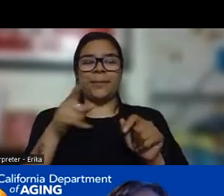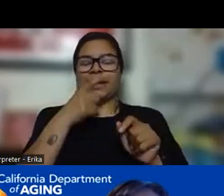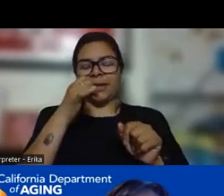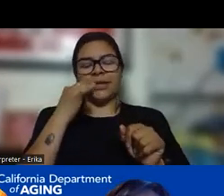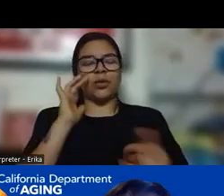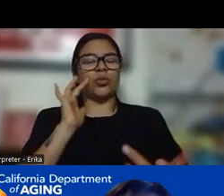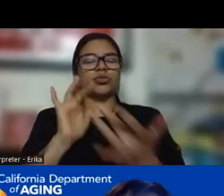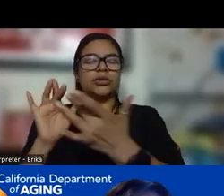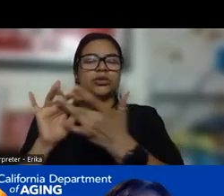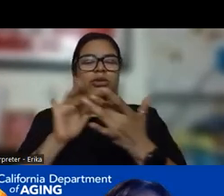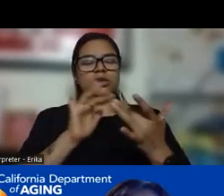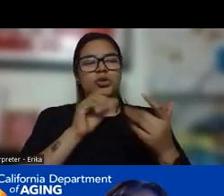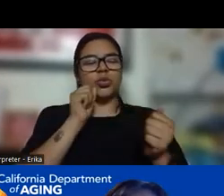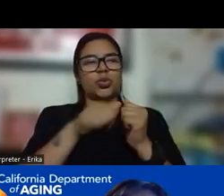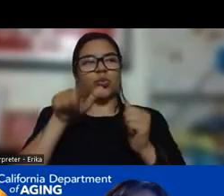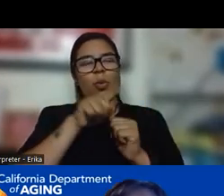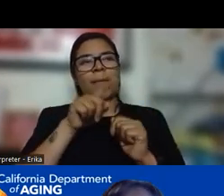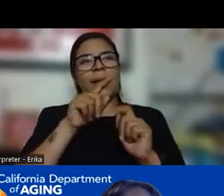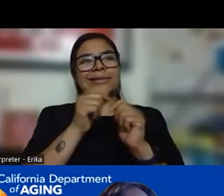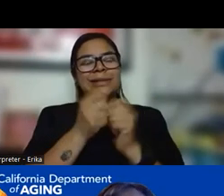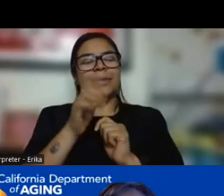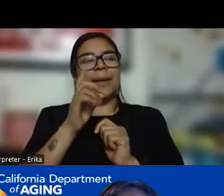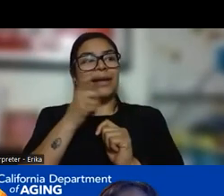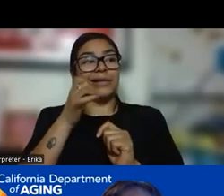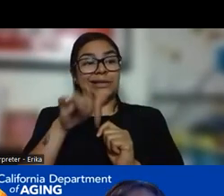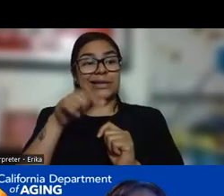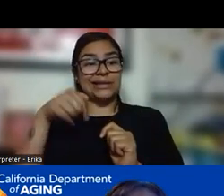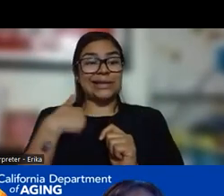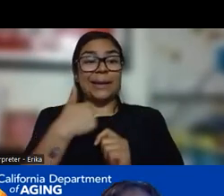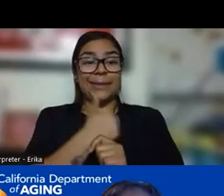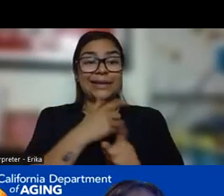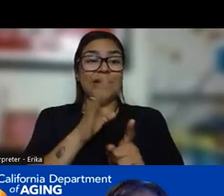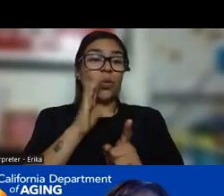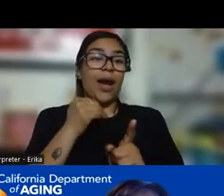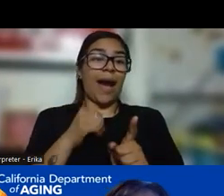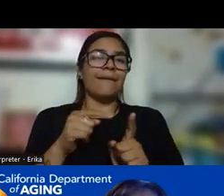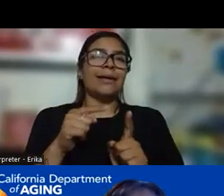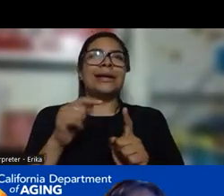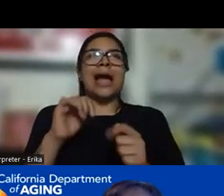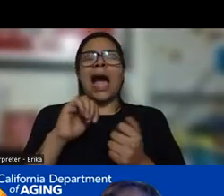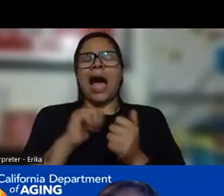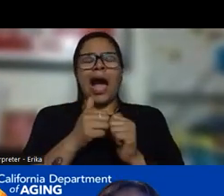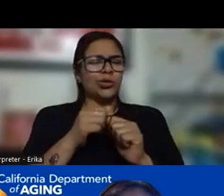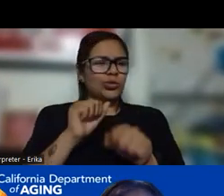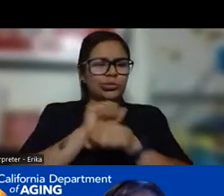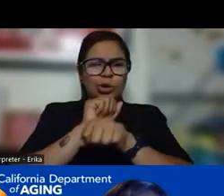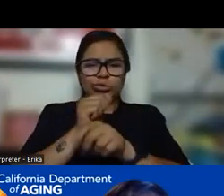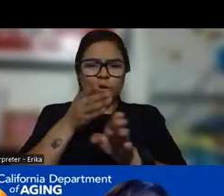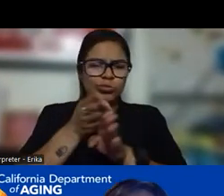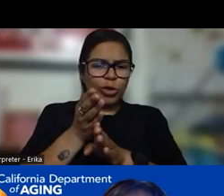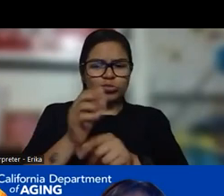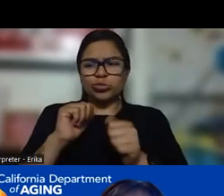much subject matter expertise within this committee to bring in training, to look at our workforce, to really lead with